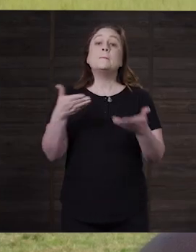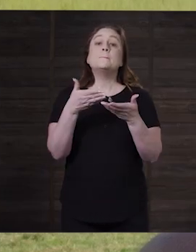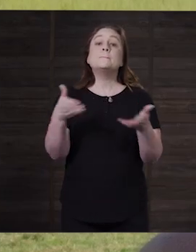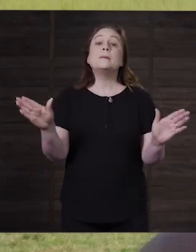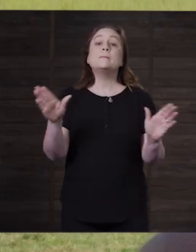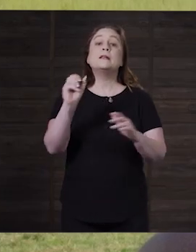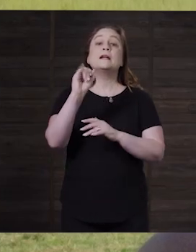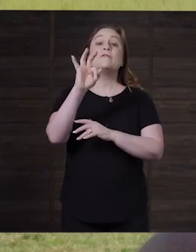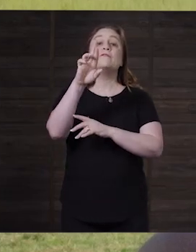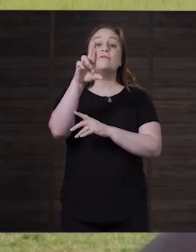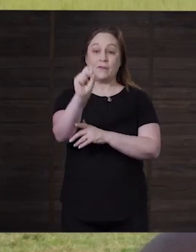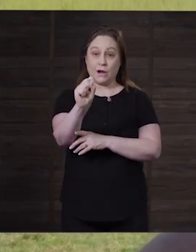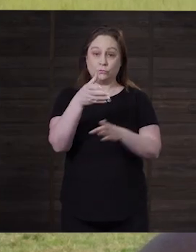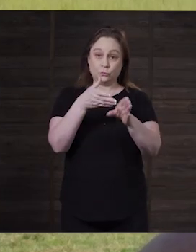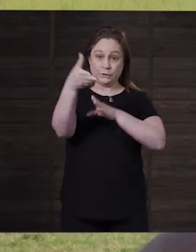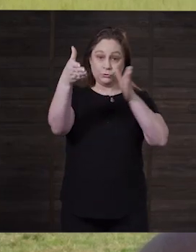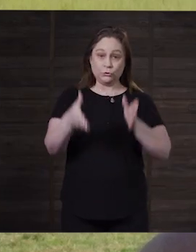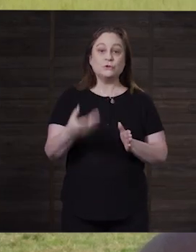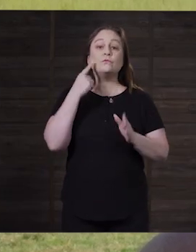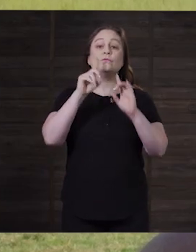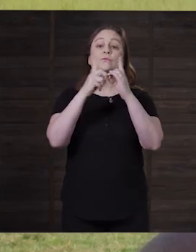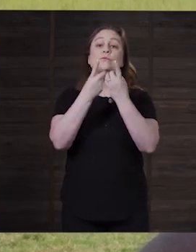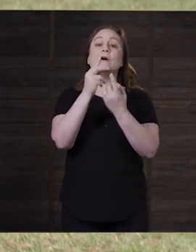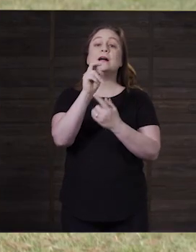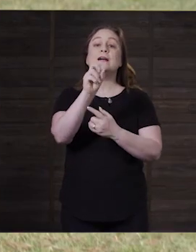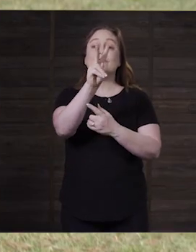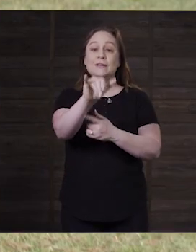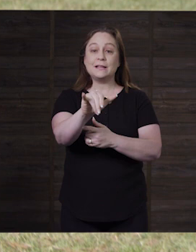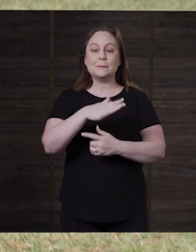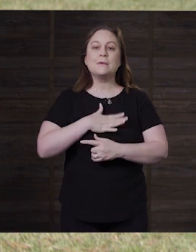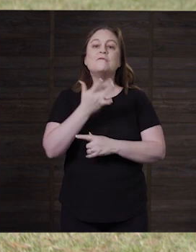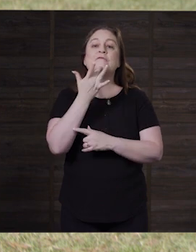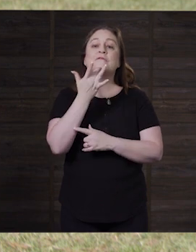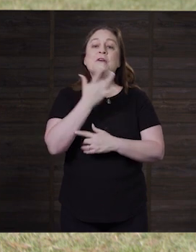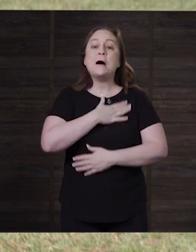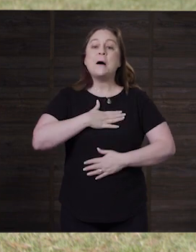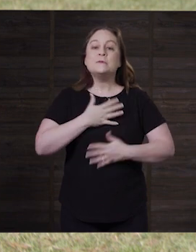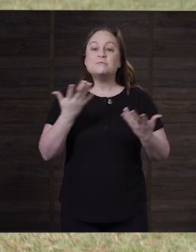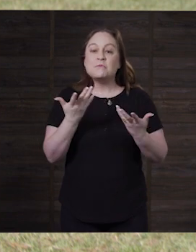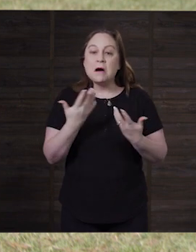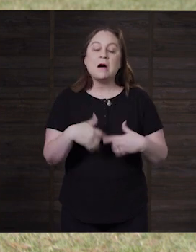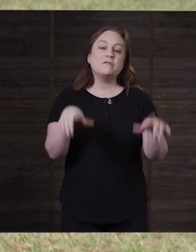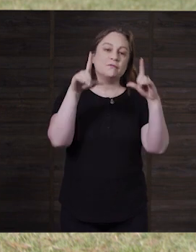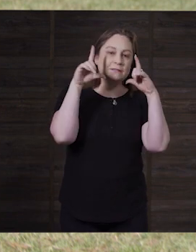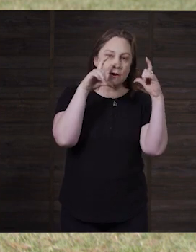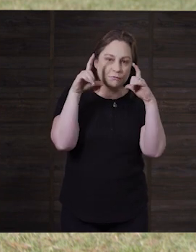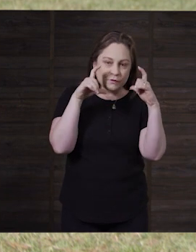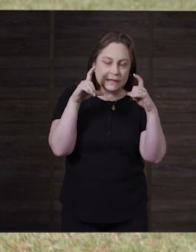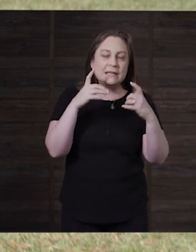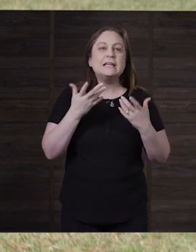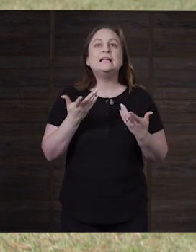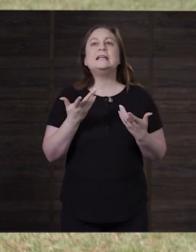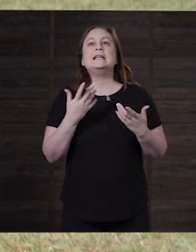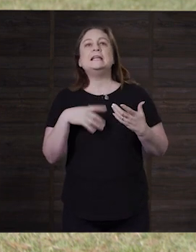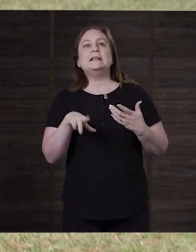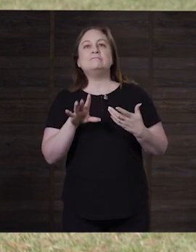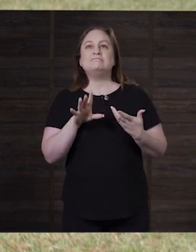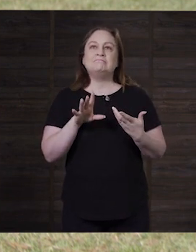I'm a public affairs specialist for the Department of Navy. Some of my favorite hobbies are photography